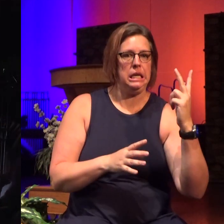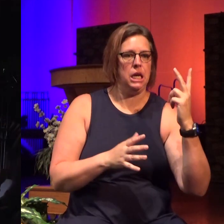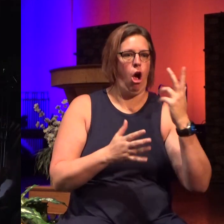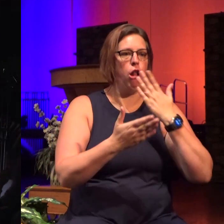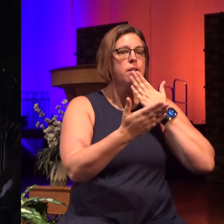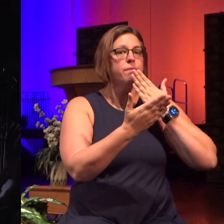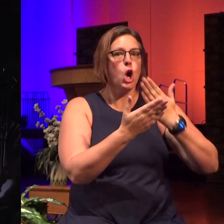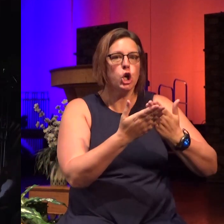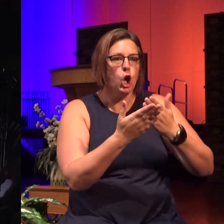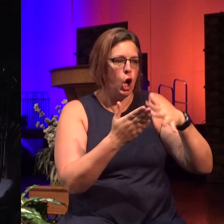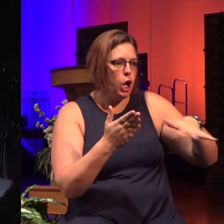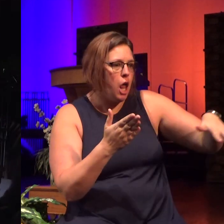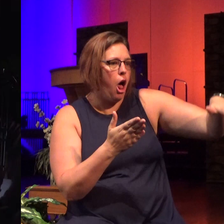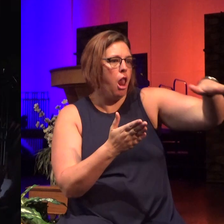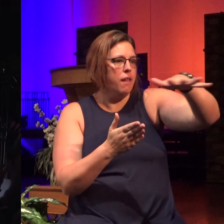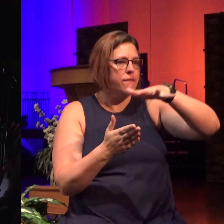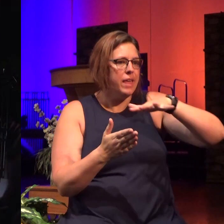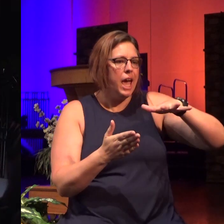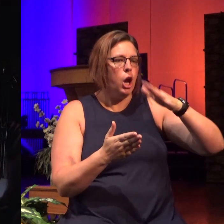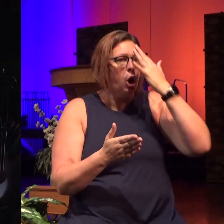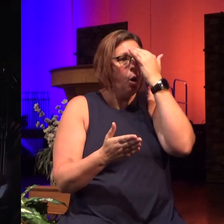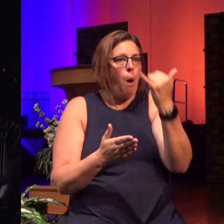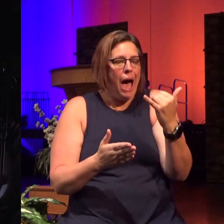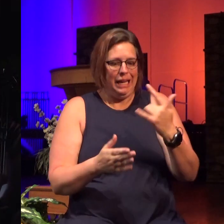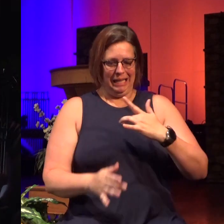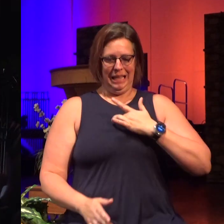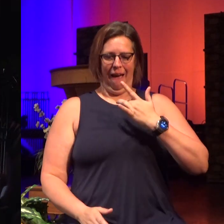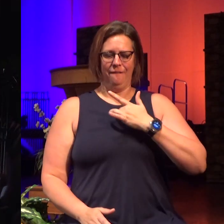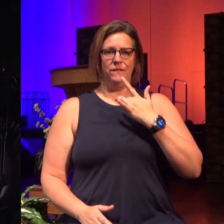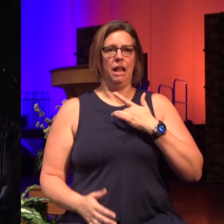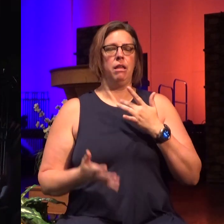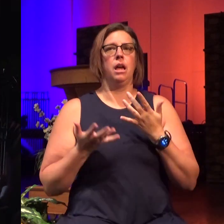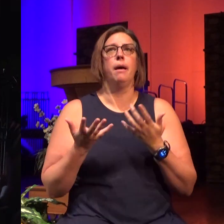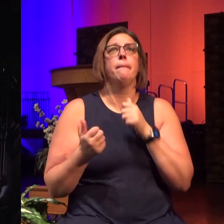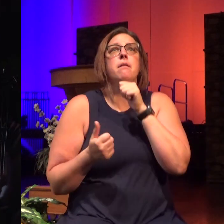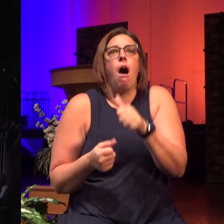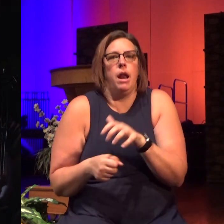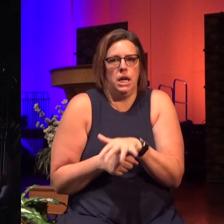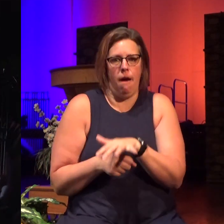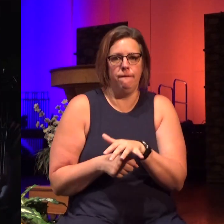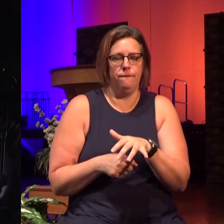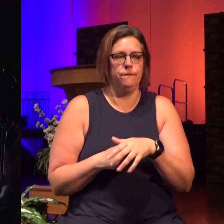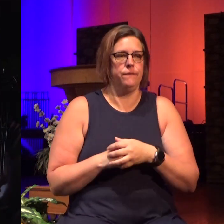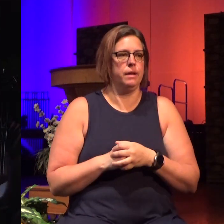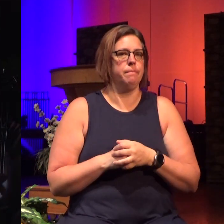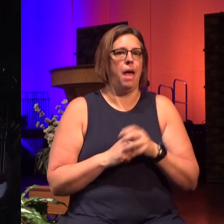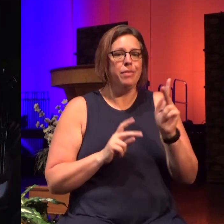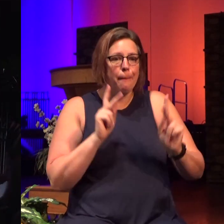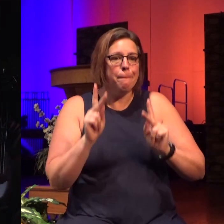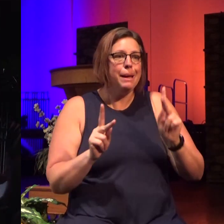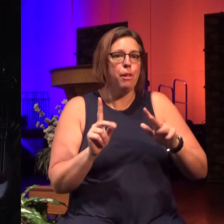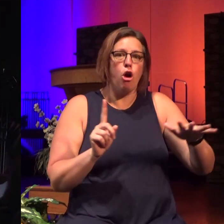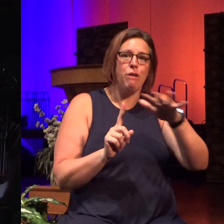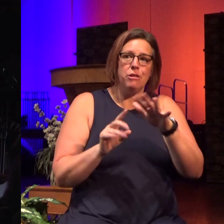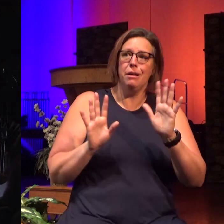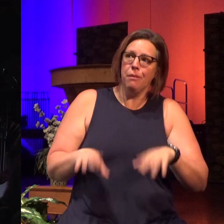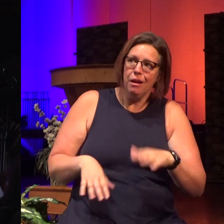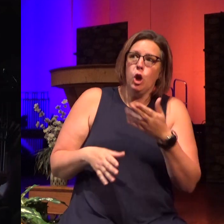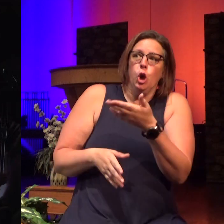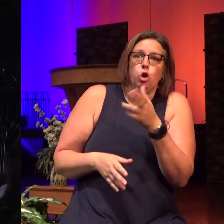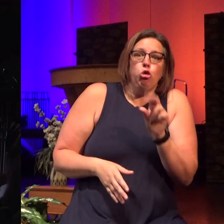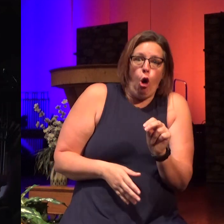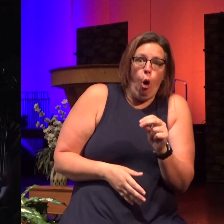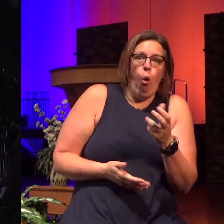done because he's just completely plagued with the feeling like it just wasn't enough. And the people around him are trying to chant to him, no,